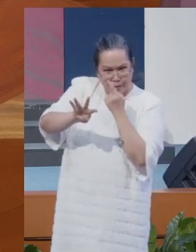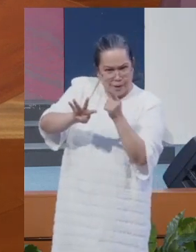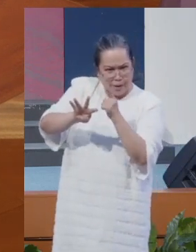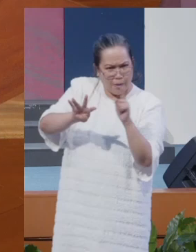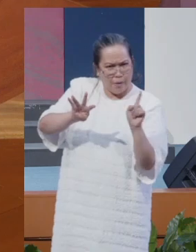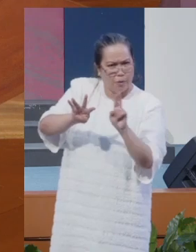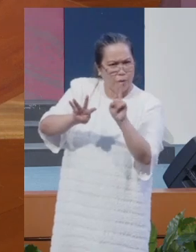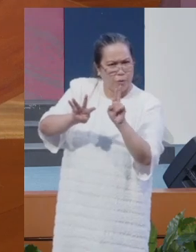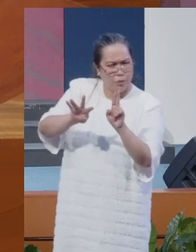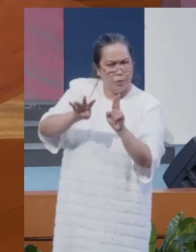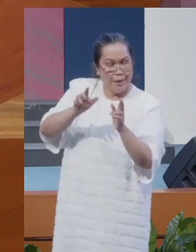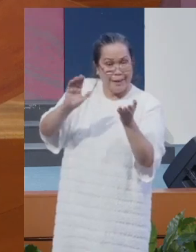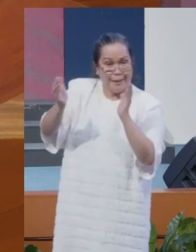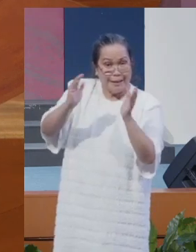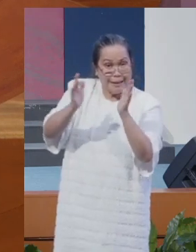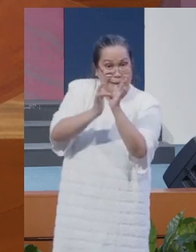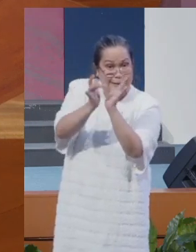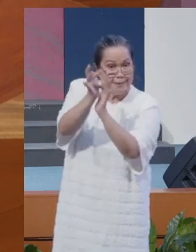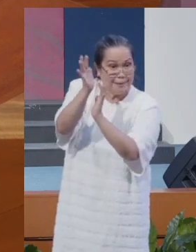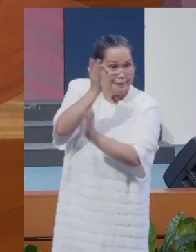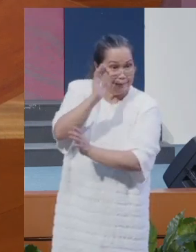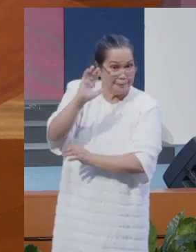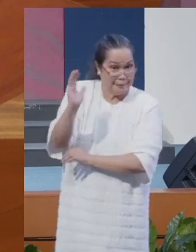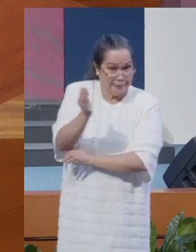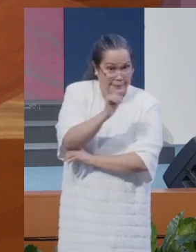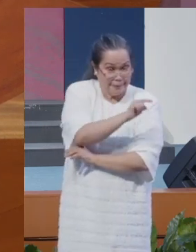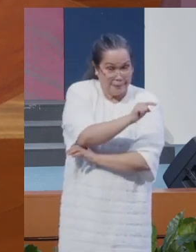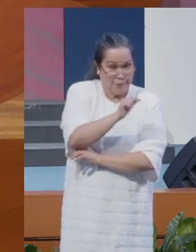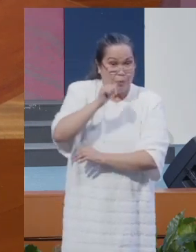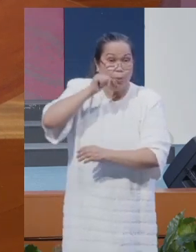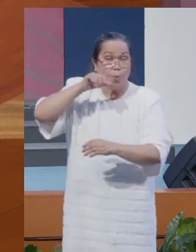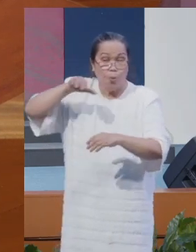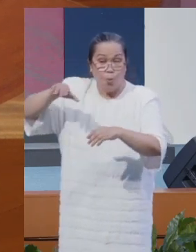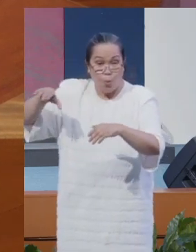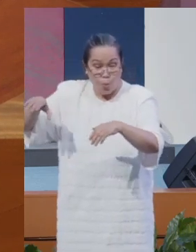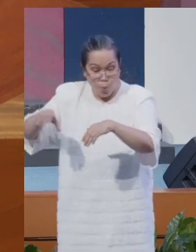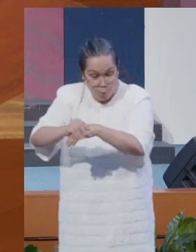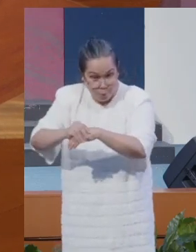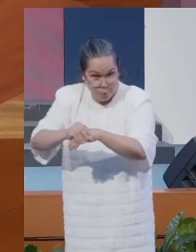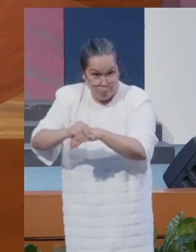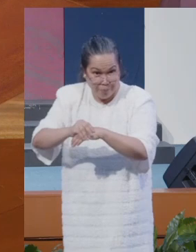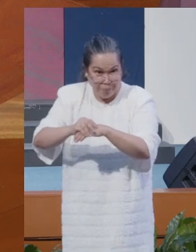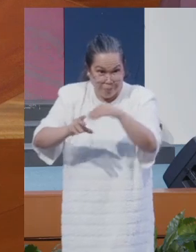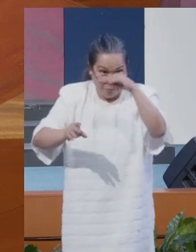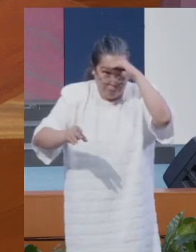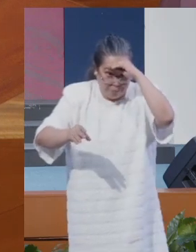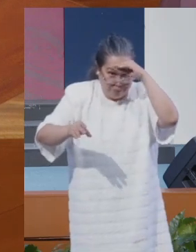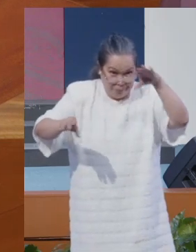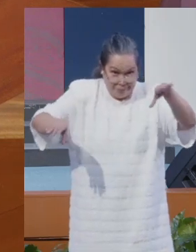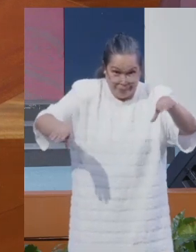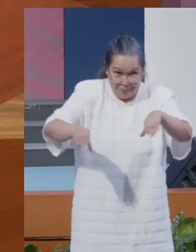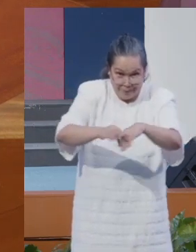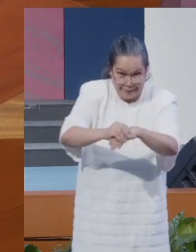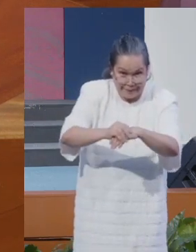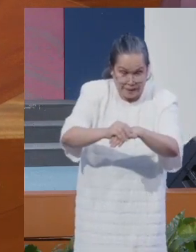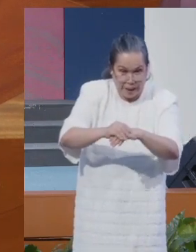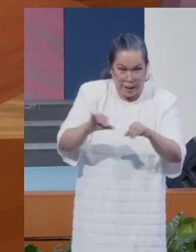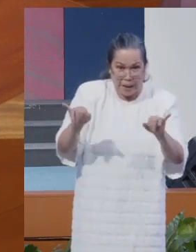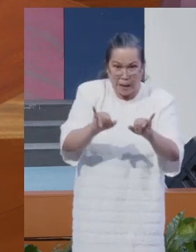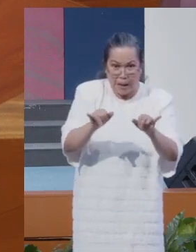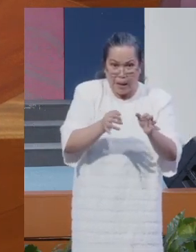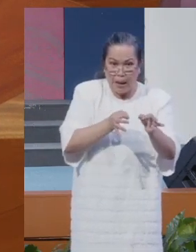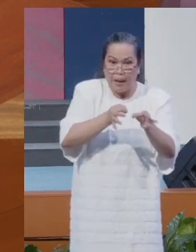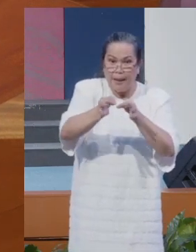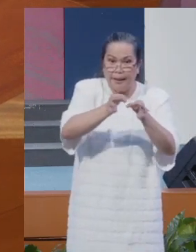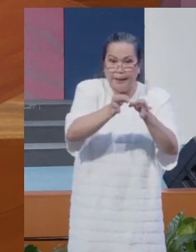ginamit na larawan ni Jesus sa kanila ay bridegroom. Sapagkat alam ni Jesus na ganon ang pagkakilala